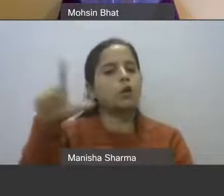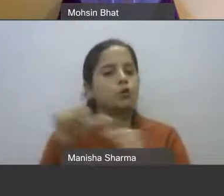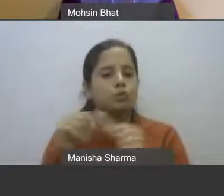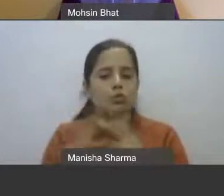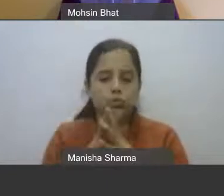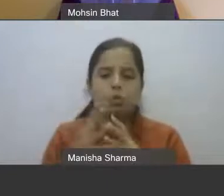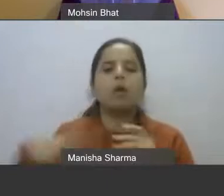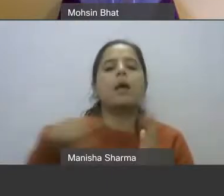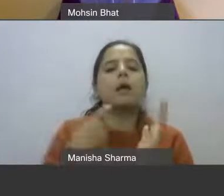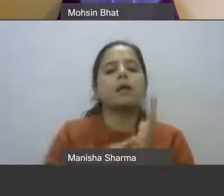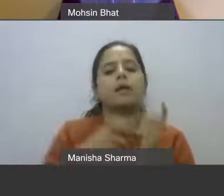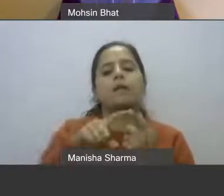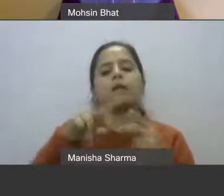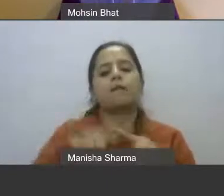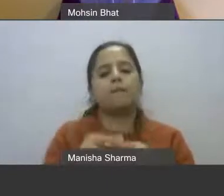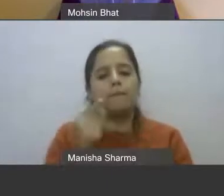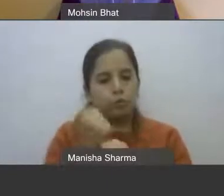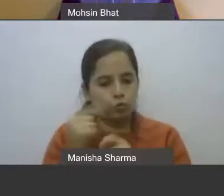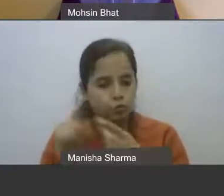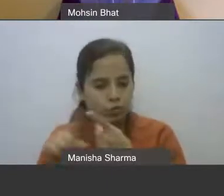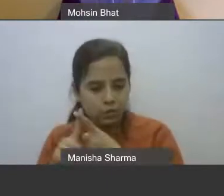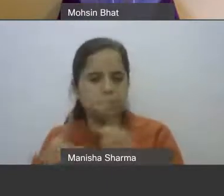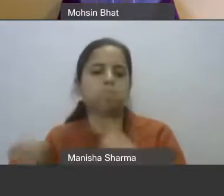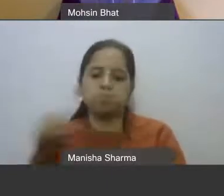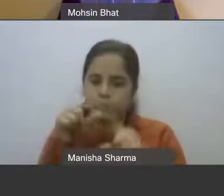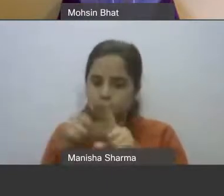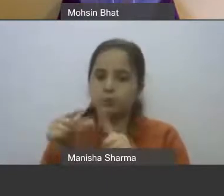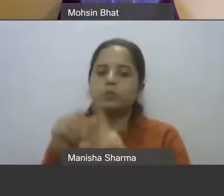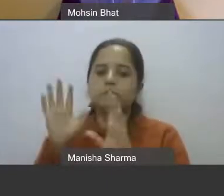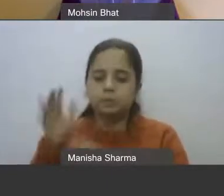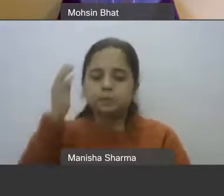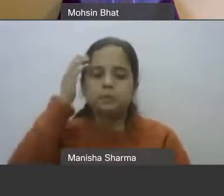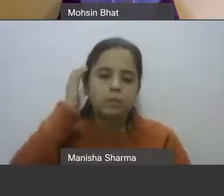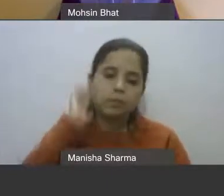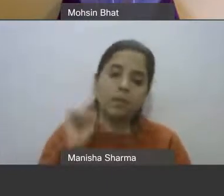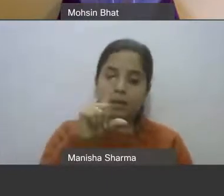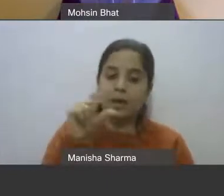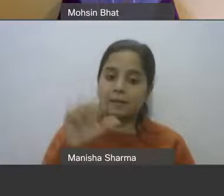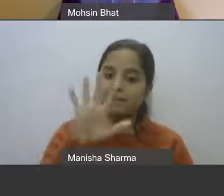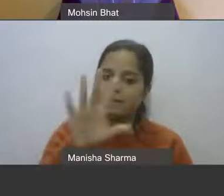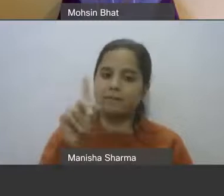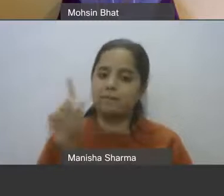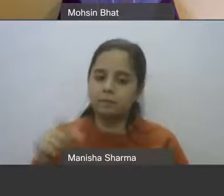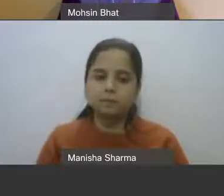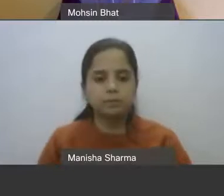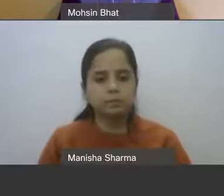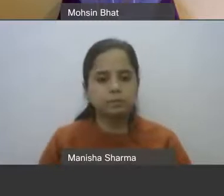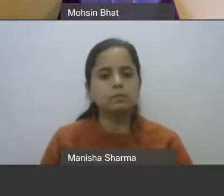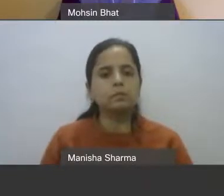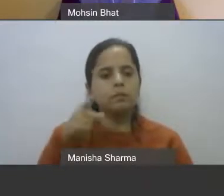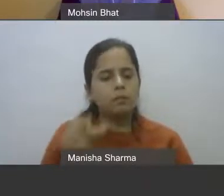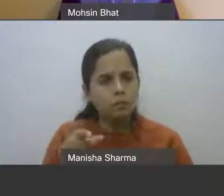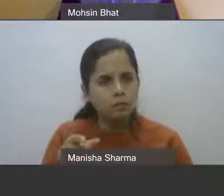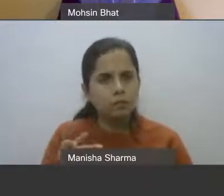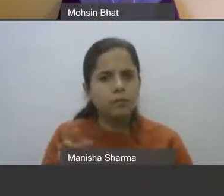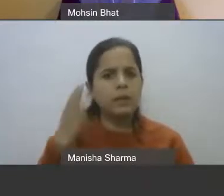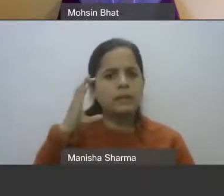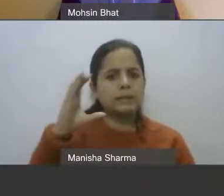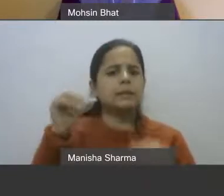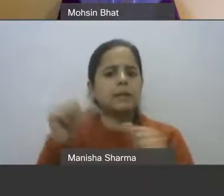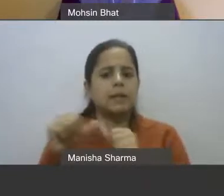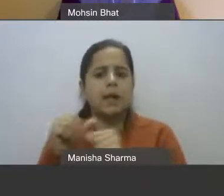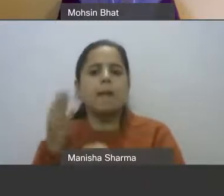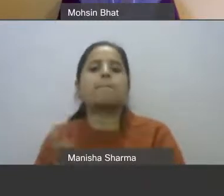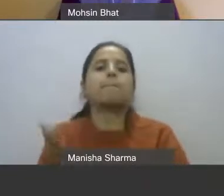Refugee Convention of 1951. And there is and that is the pre-CAA context